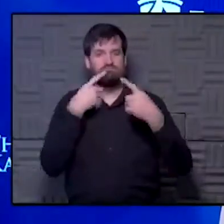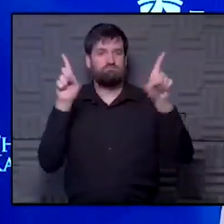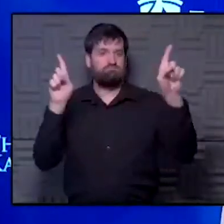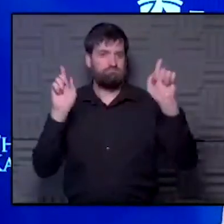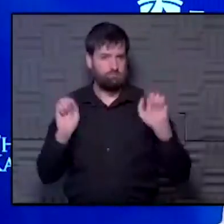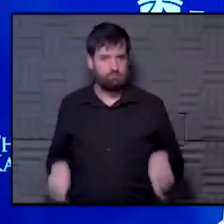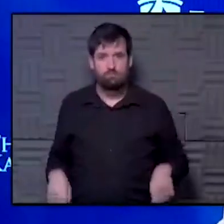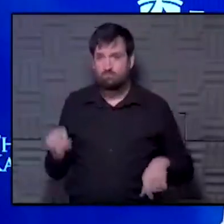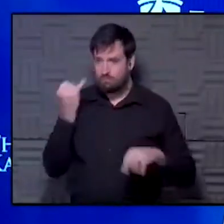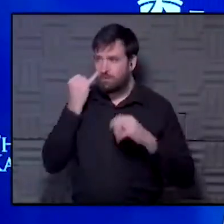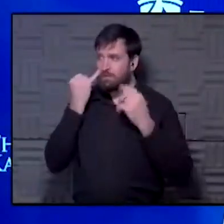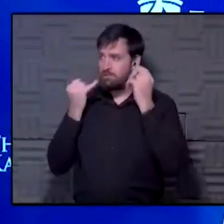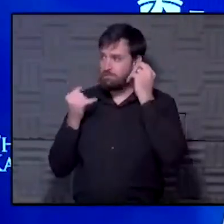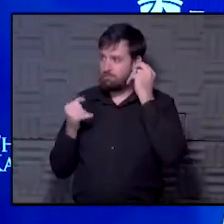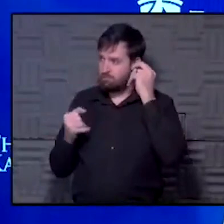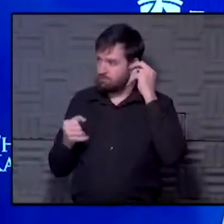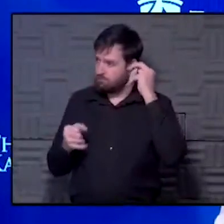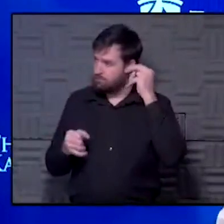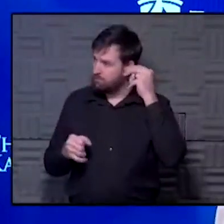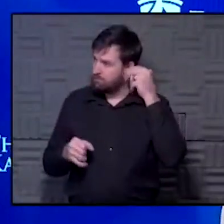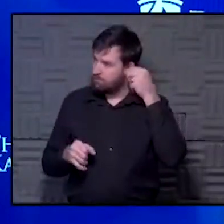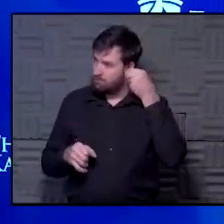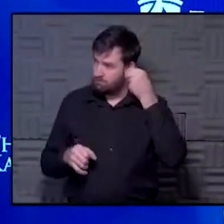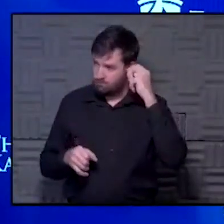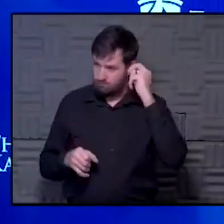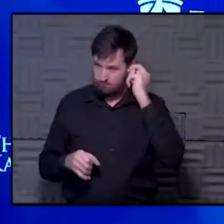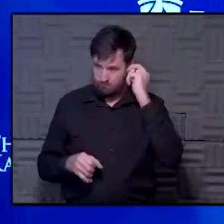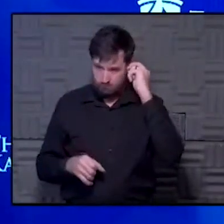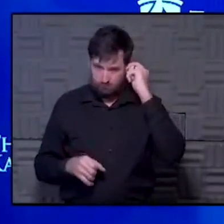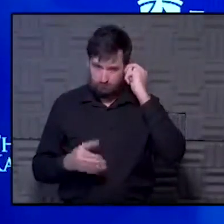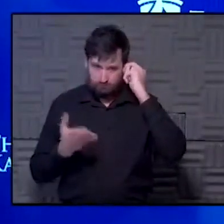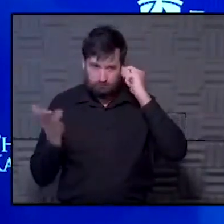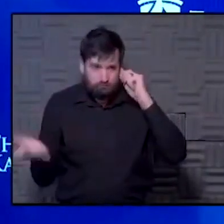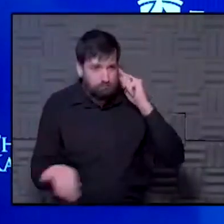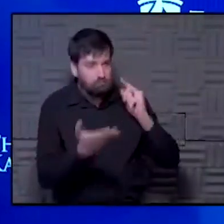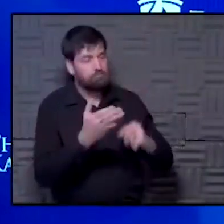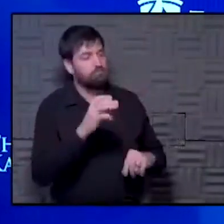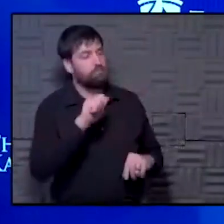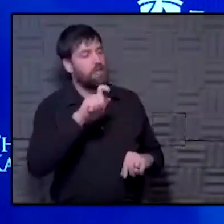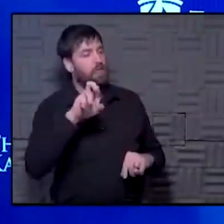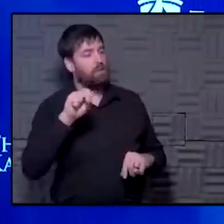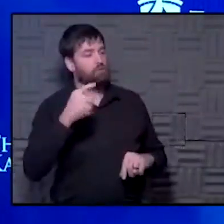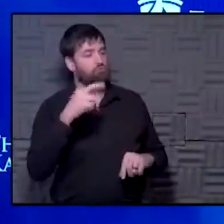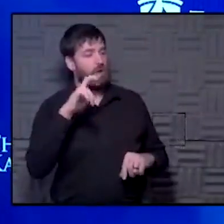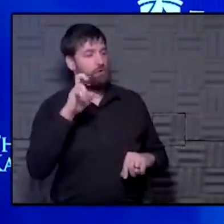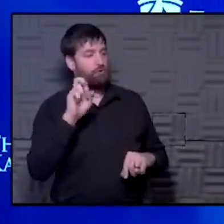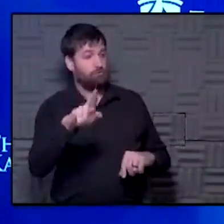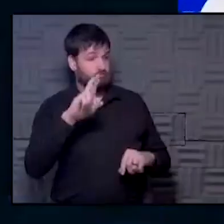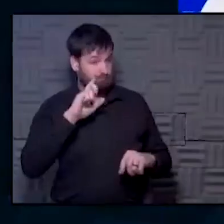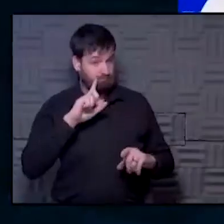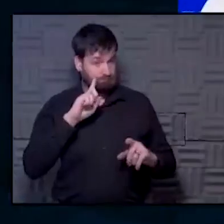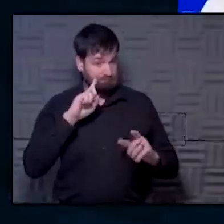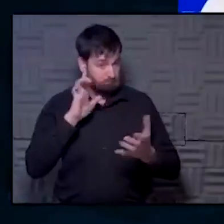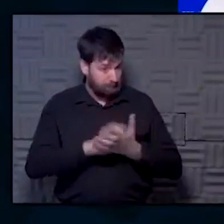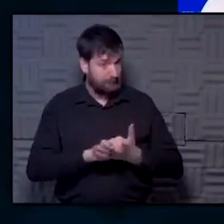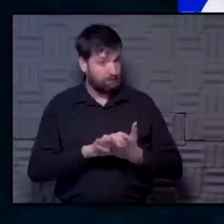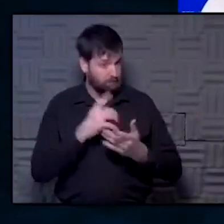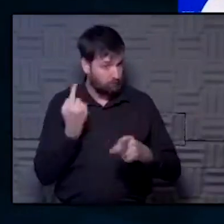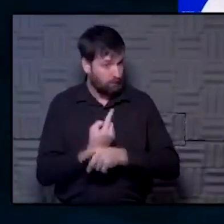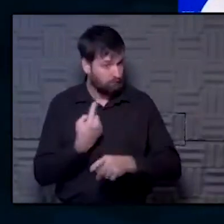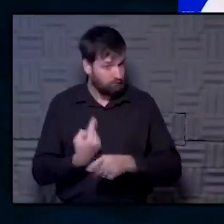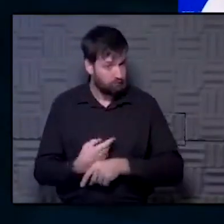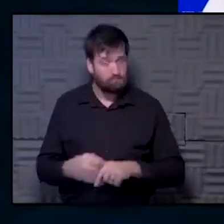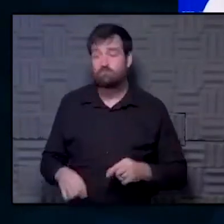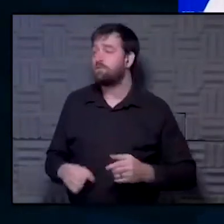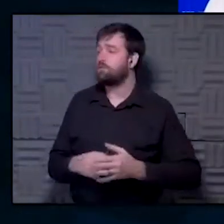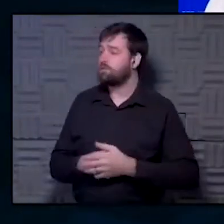up if you do it well and do it right. And I'm just going to do a quick turnabout and go to Alan Greiner. Alan, you're convinced we've done it right.